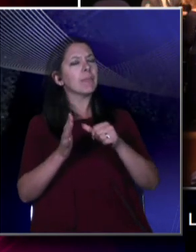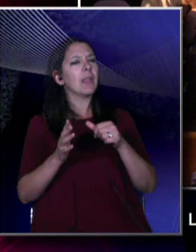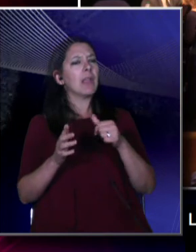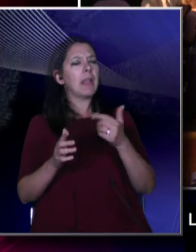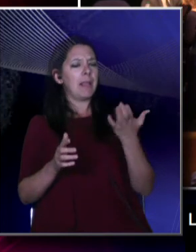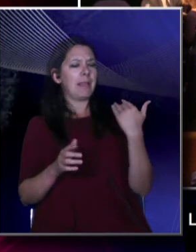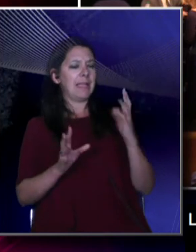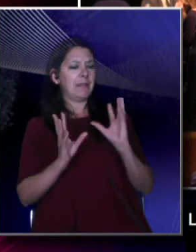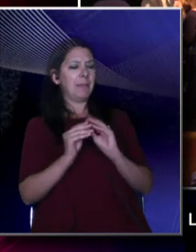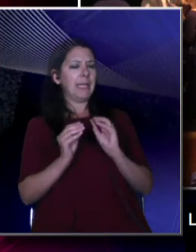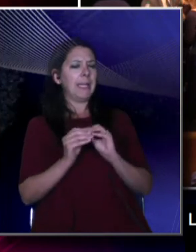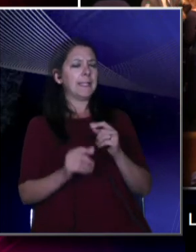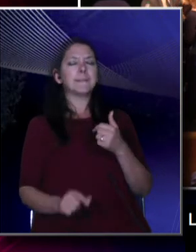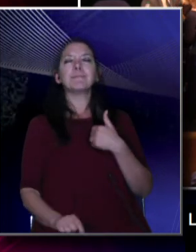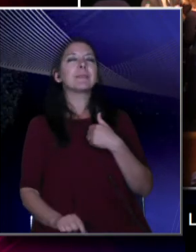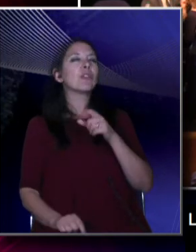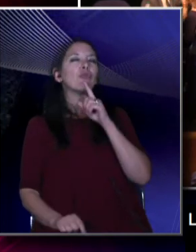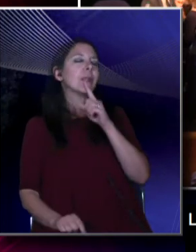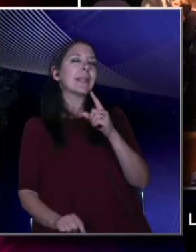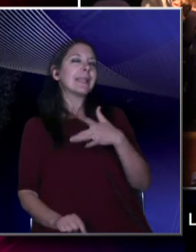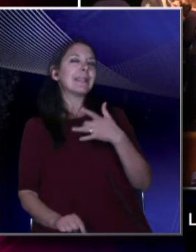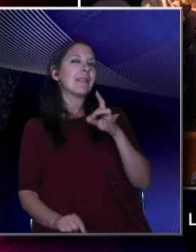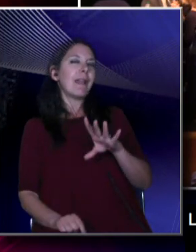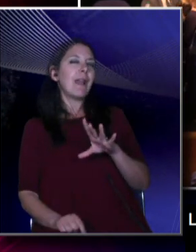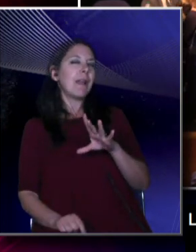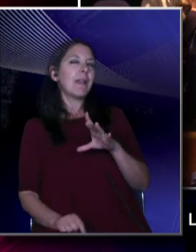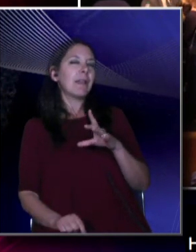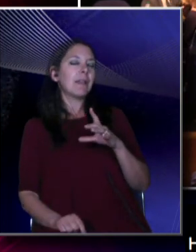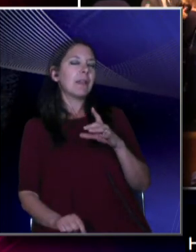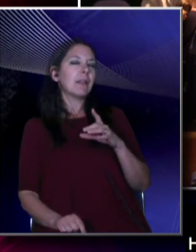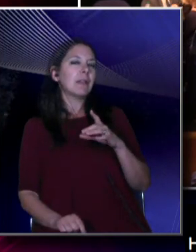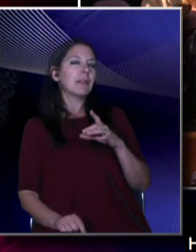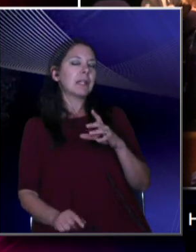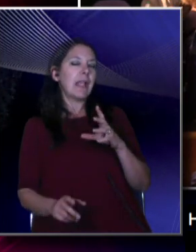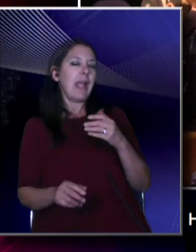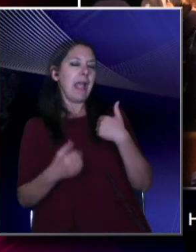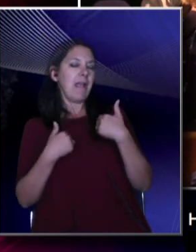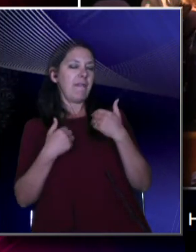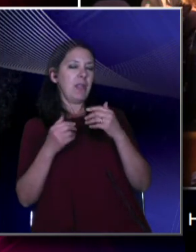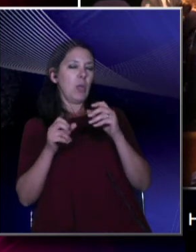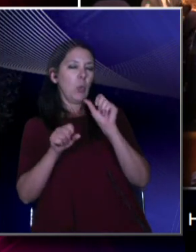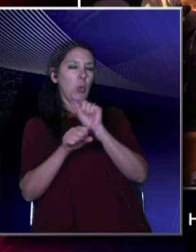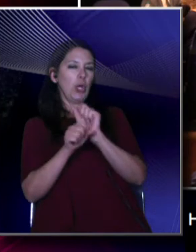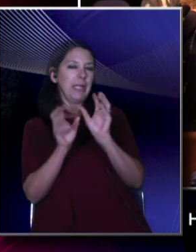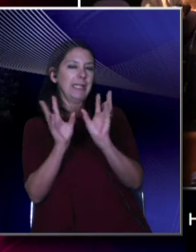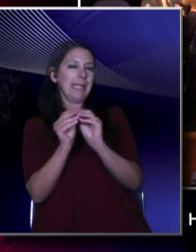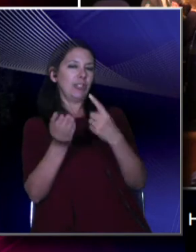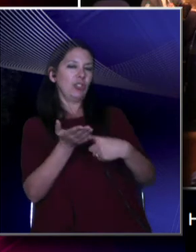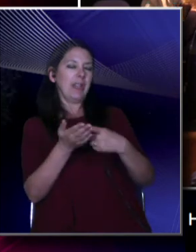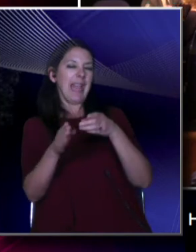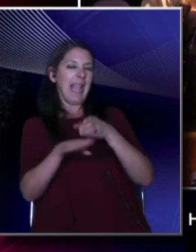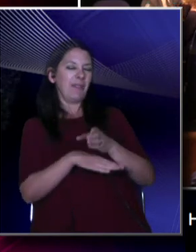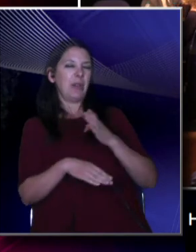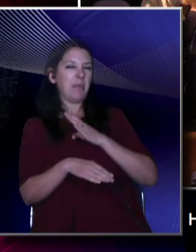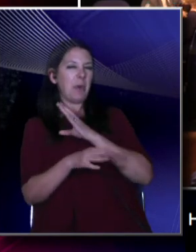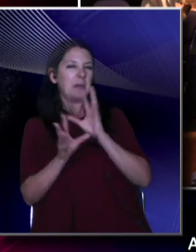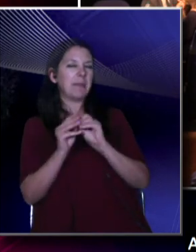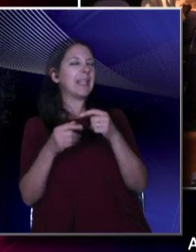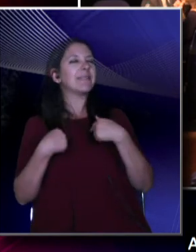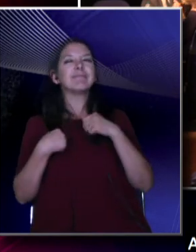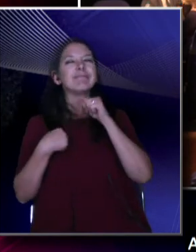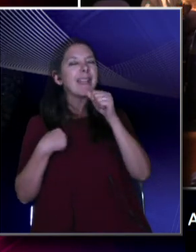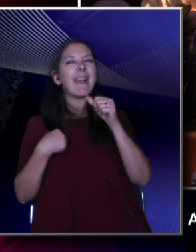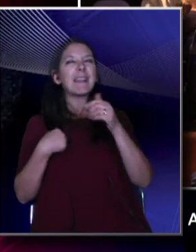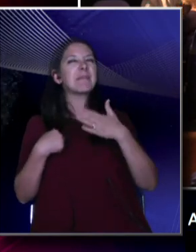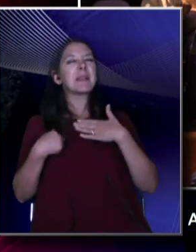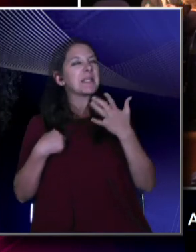I didn't really like the idea of having a work session after the board meeting. I'm not a huge fan of that.